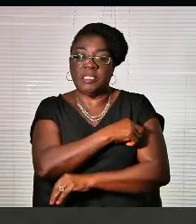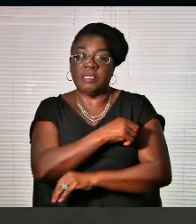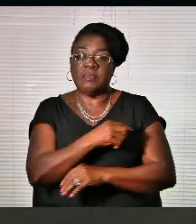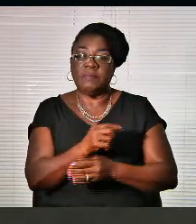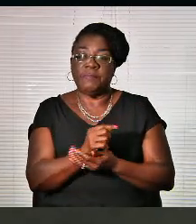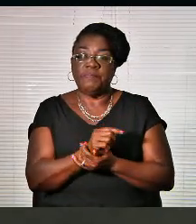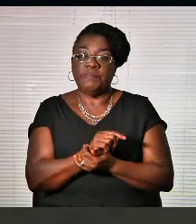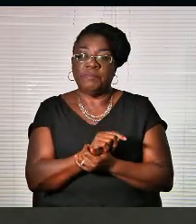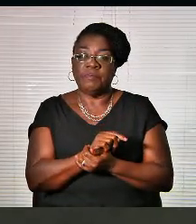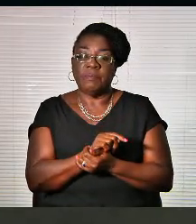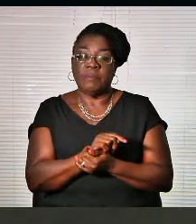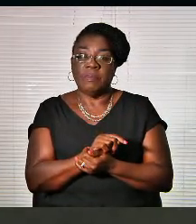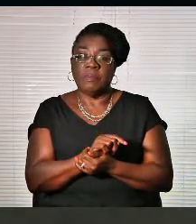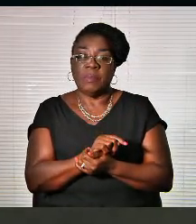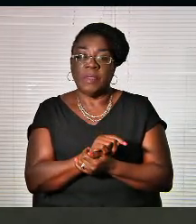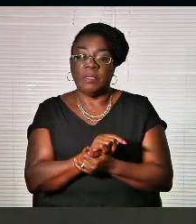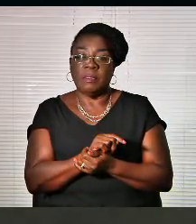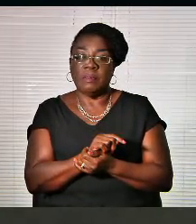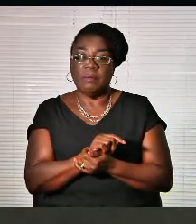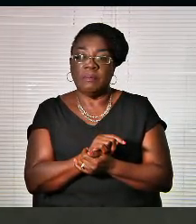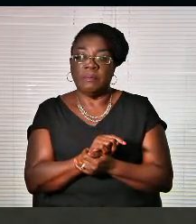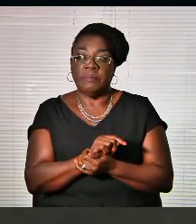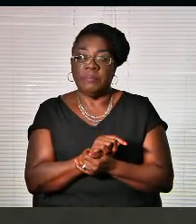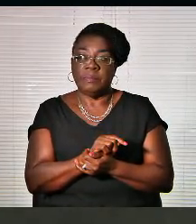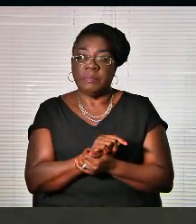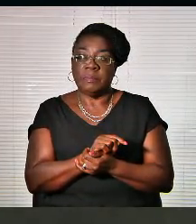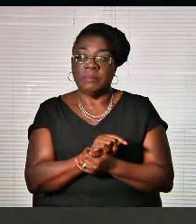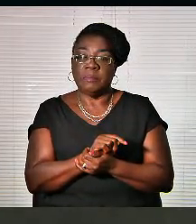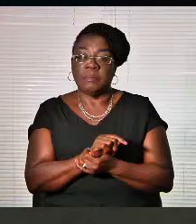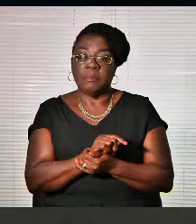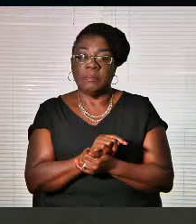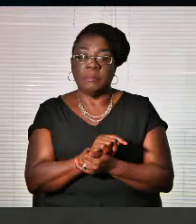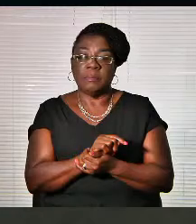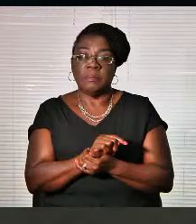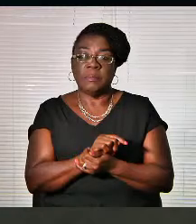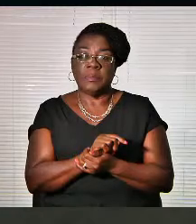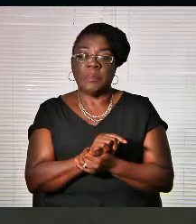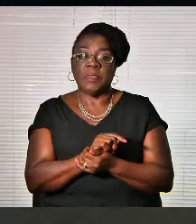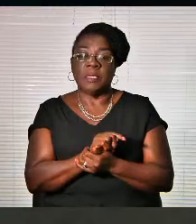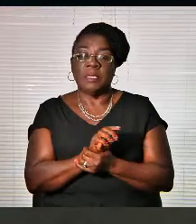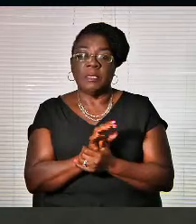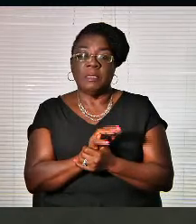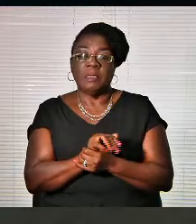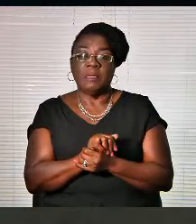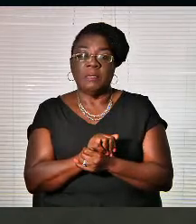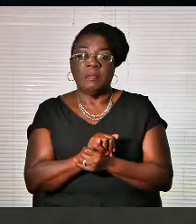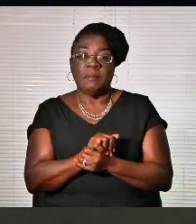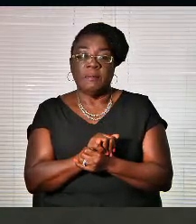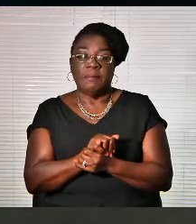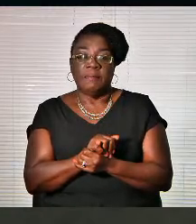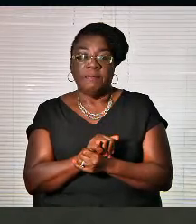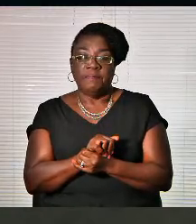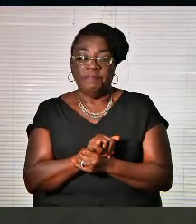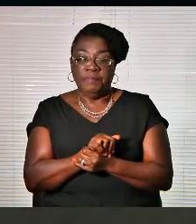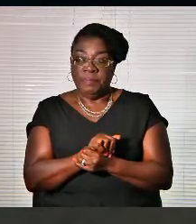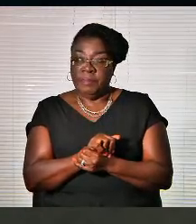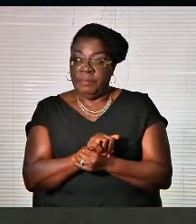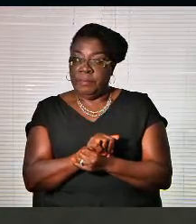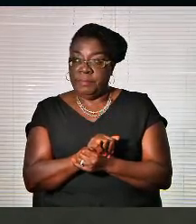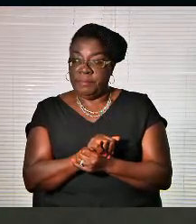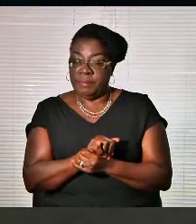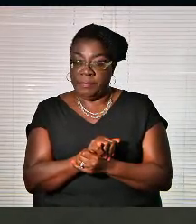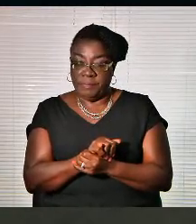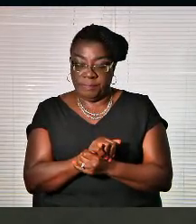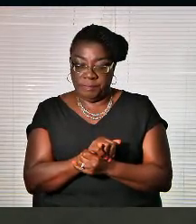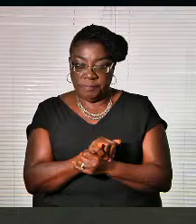questions, but I know this is the first presser we've had since August 28th, so a lot of things have happened since then, so I would be grateful if you can